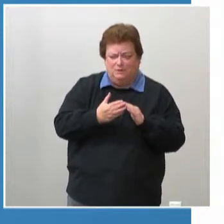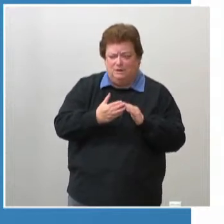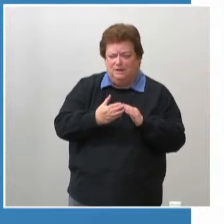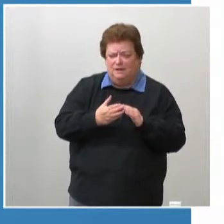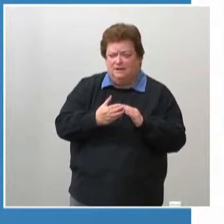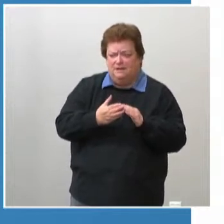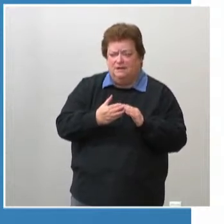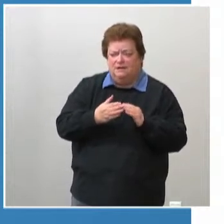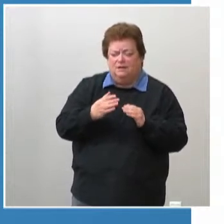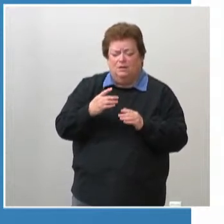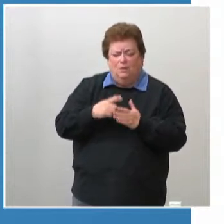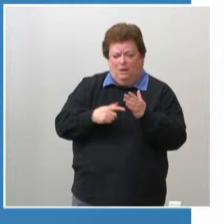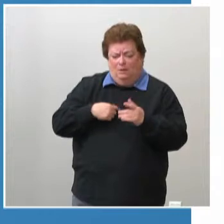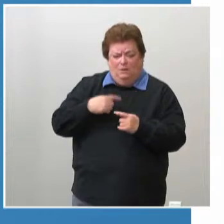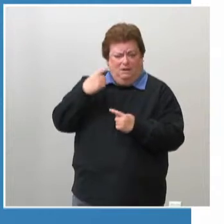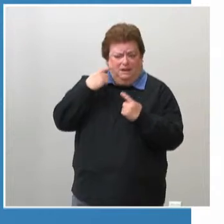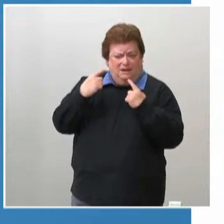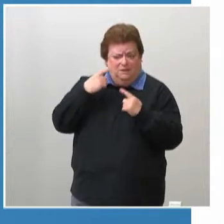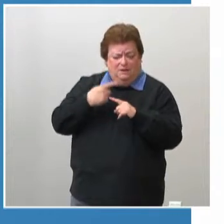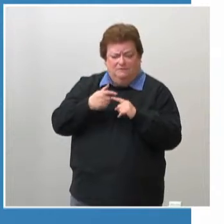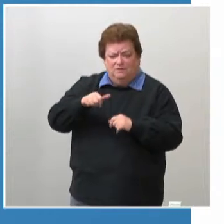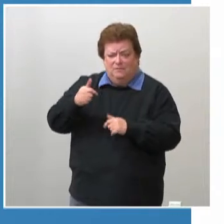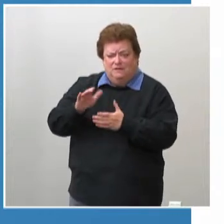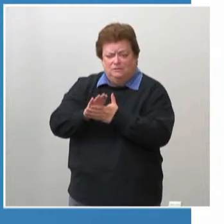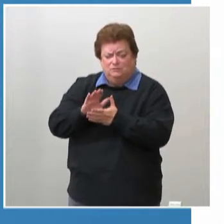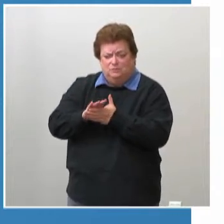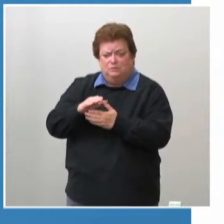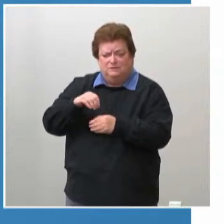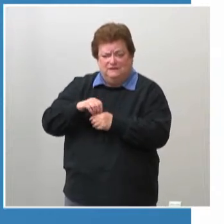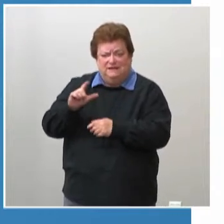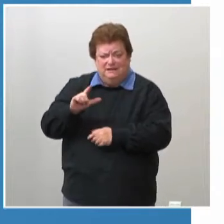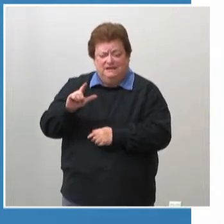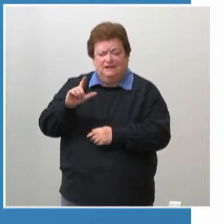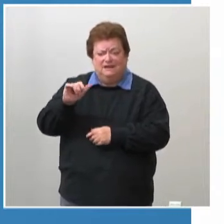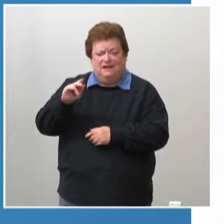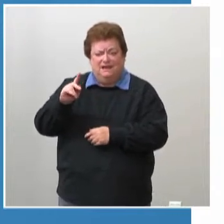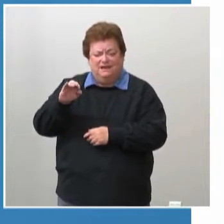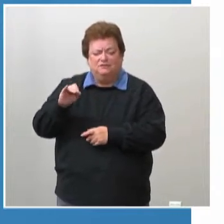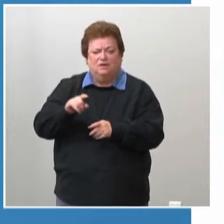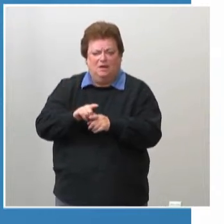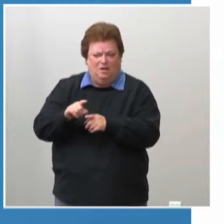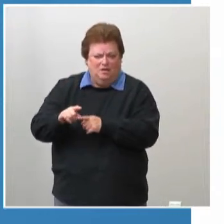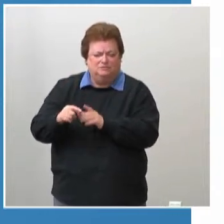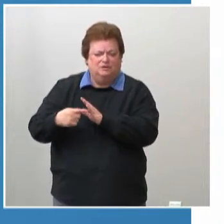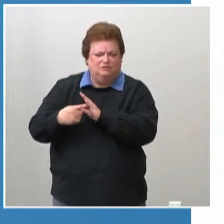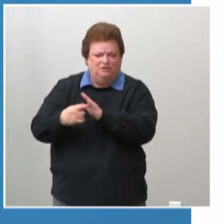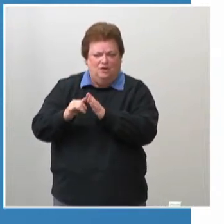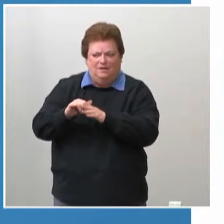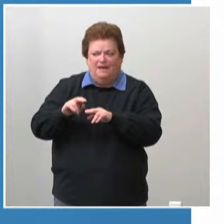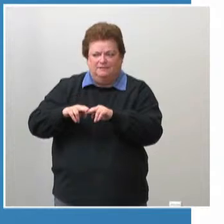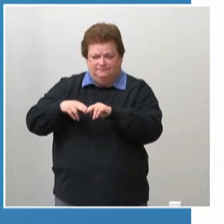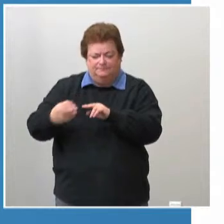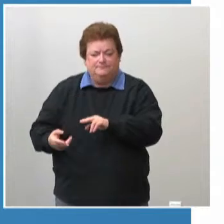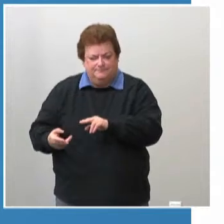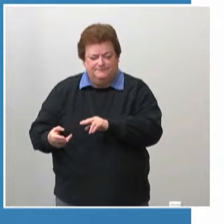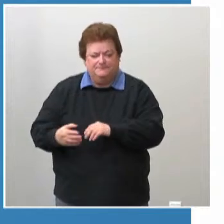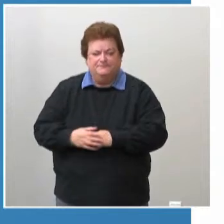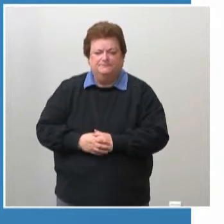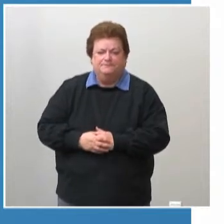we're hearing from the other schools in Lincoln and Lancaster County also reflect this drop in